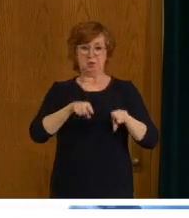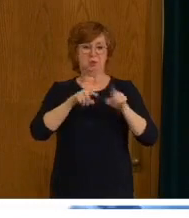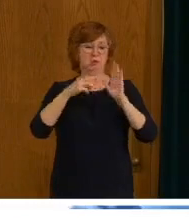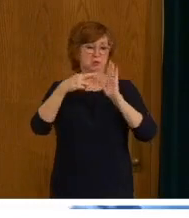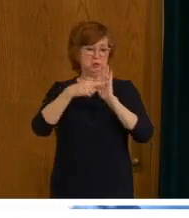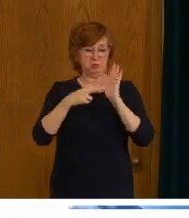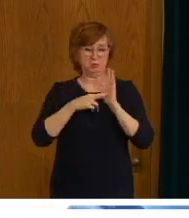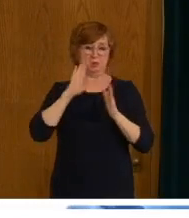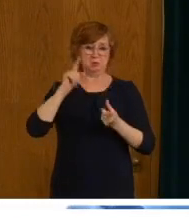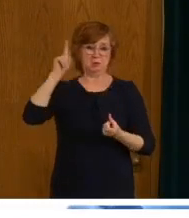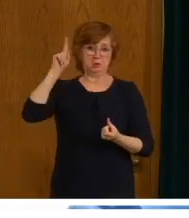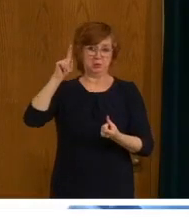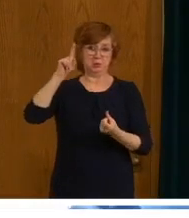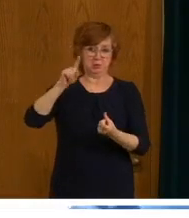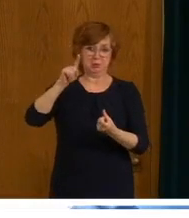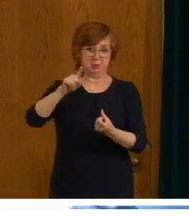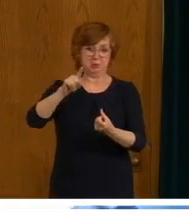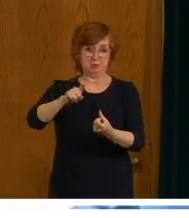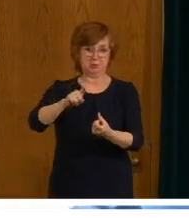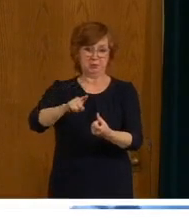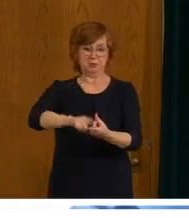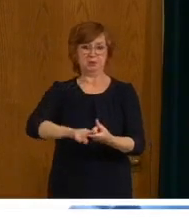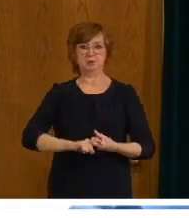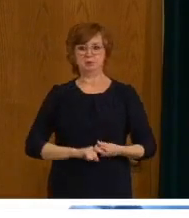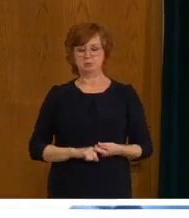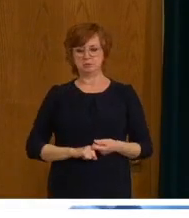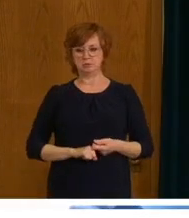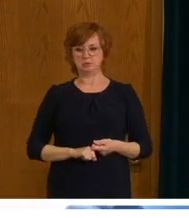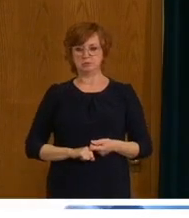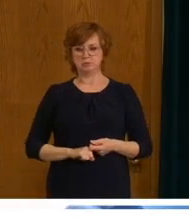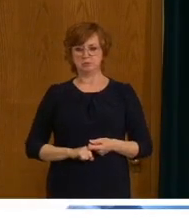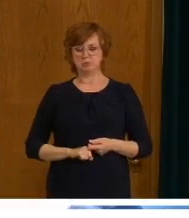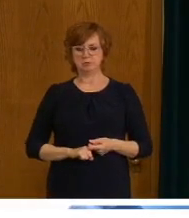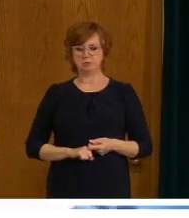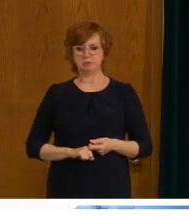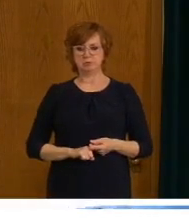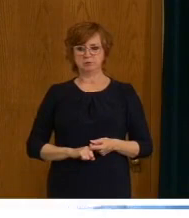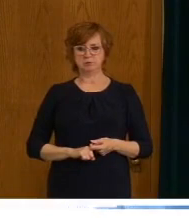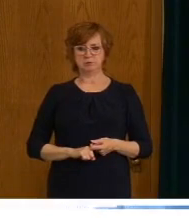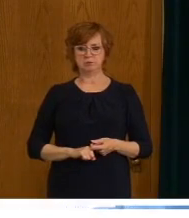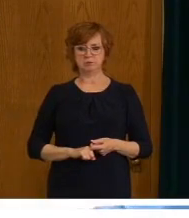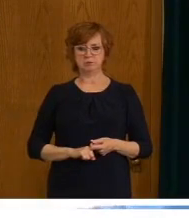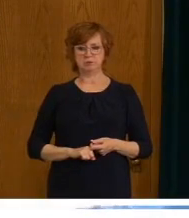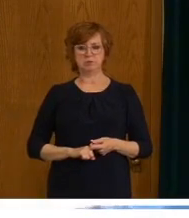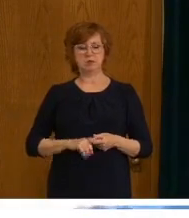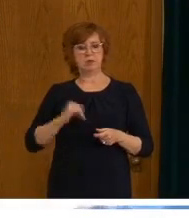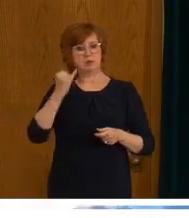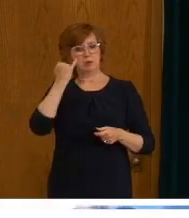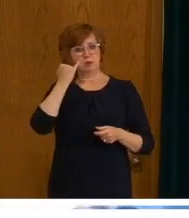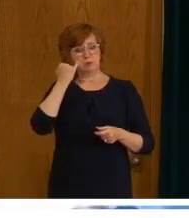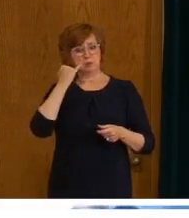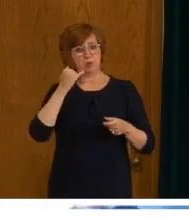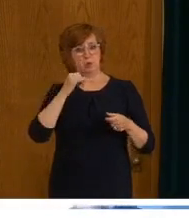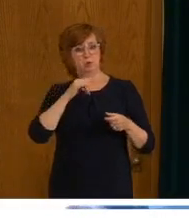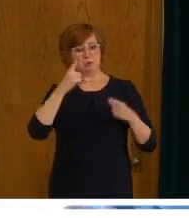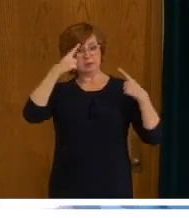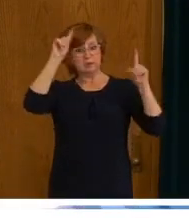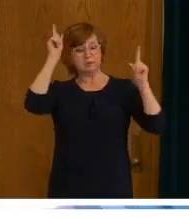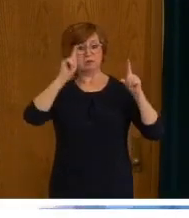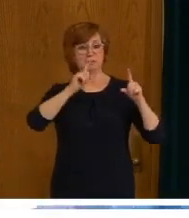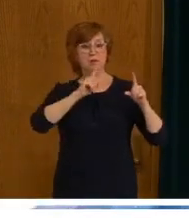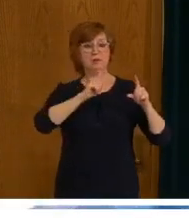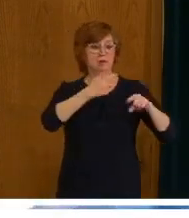that we have high rates of first dose and high rates of second dose will also put us in a very strong position for the fall, because I